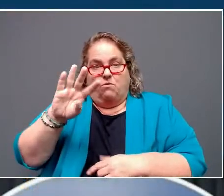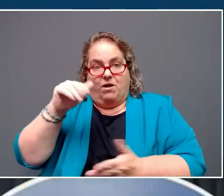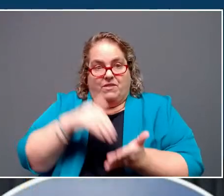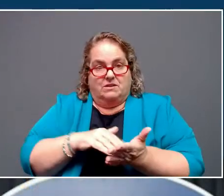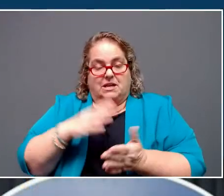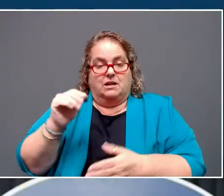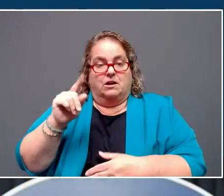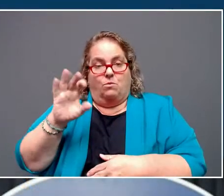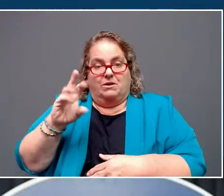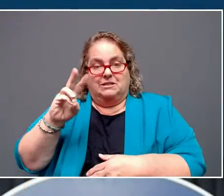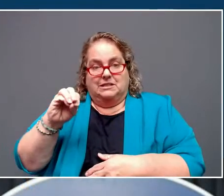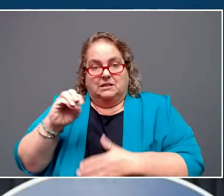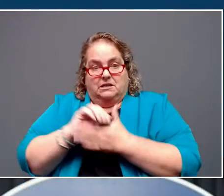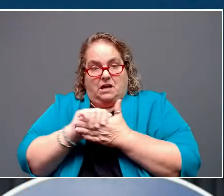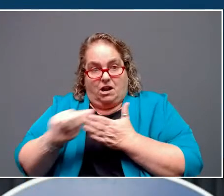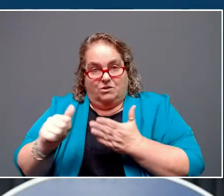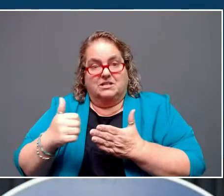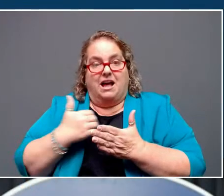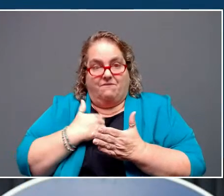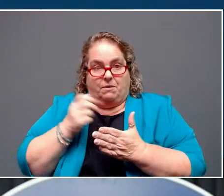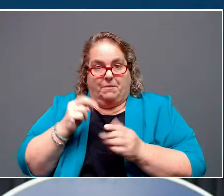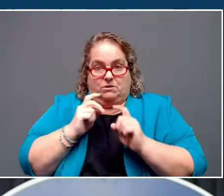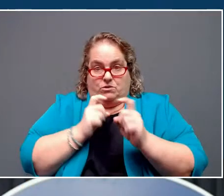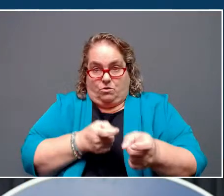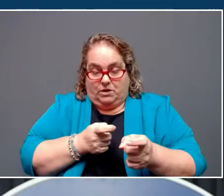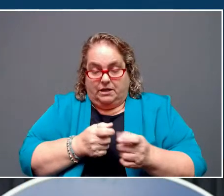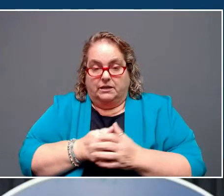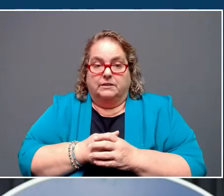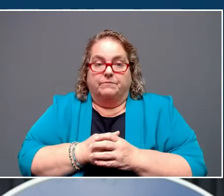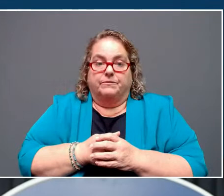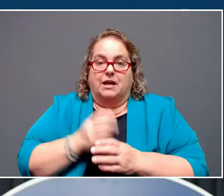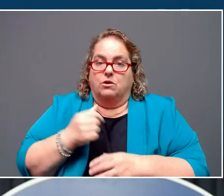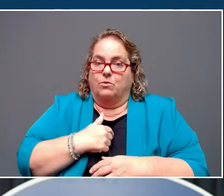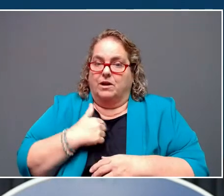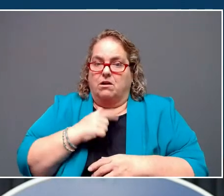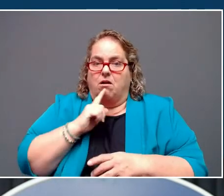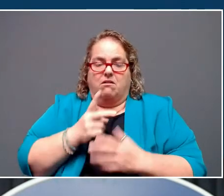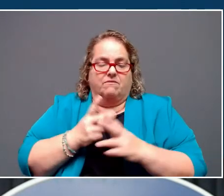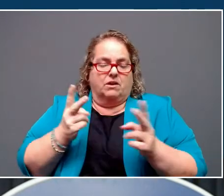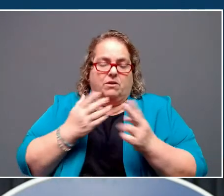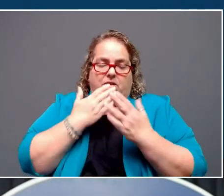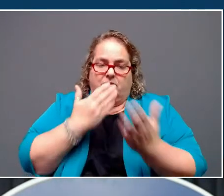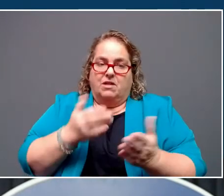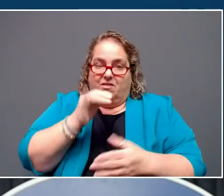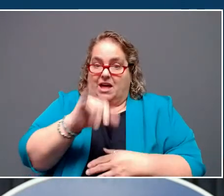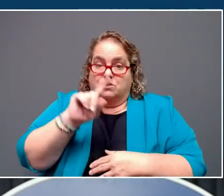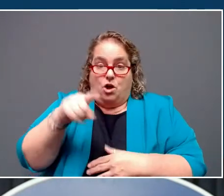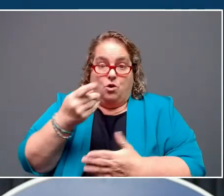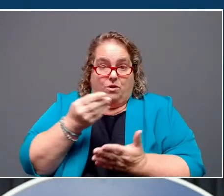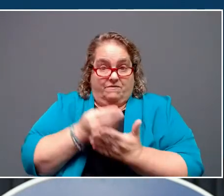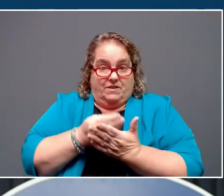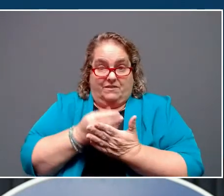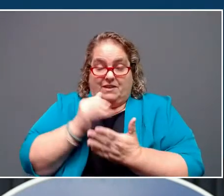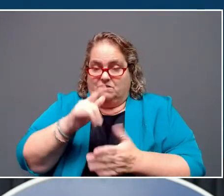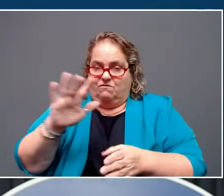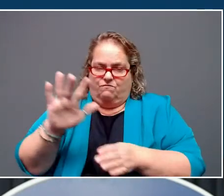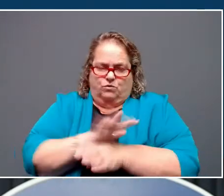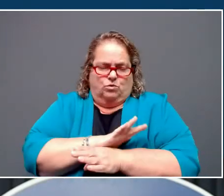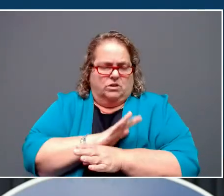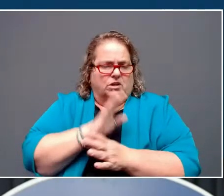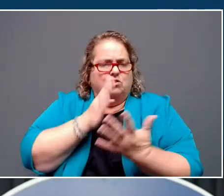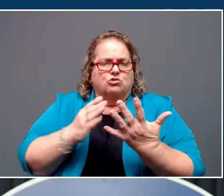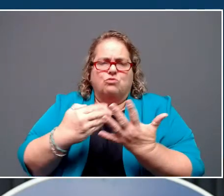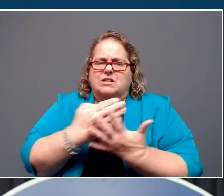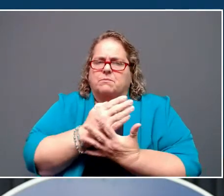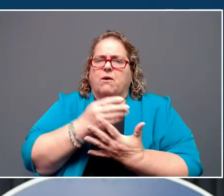$9,664,160 have been given, and we are grateful. Remember, this is the only fund that's fully transparent, subject to